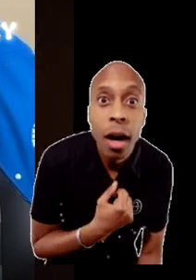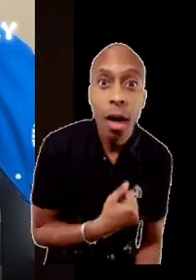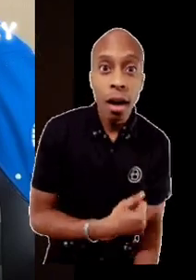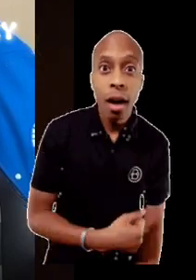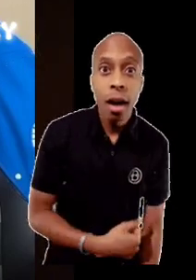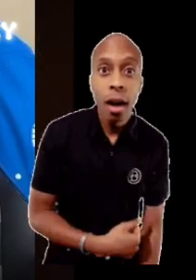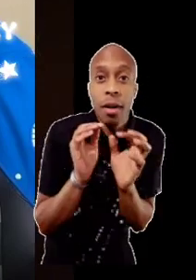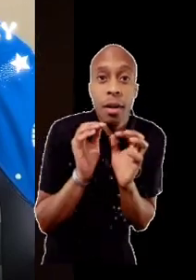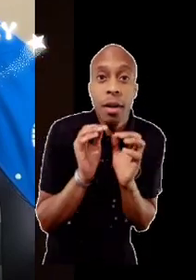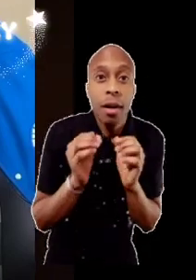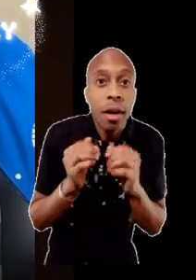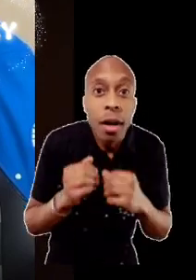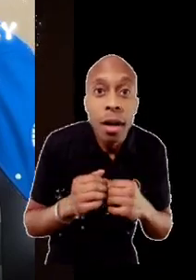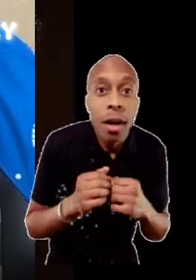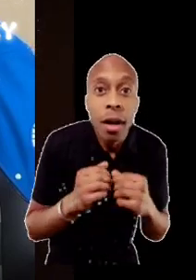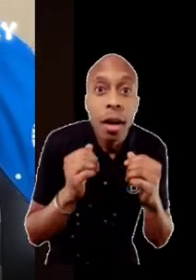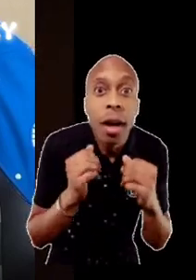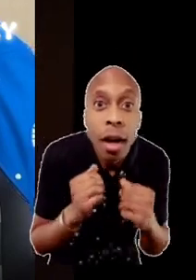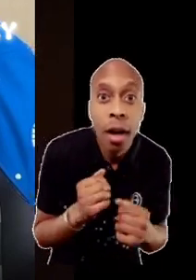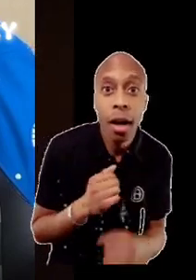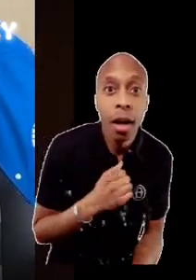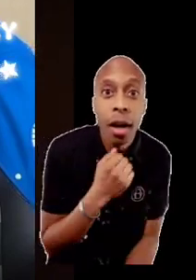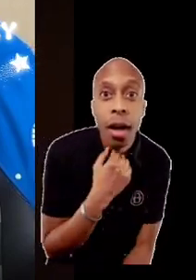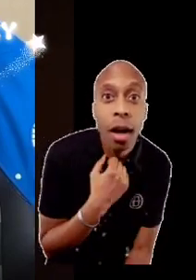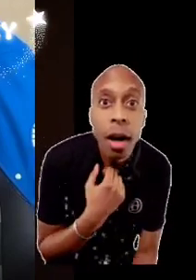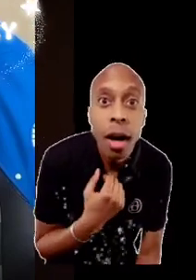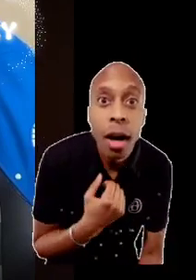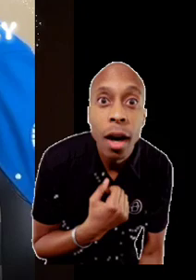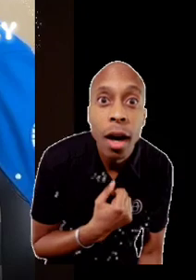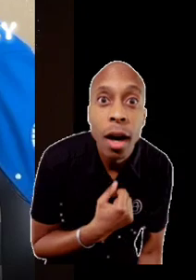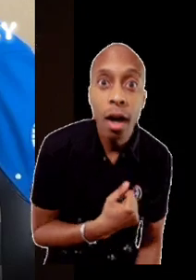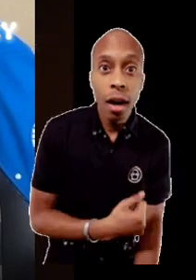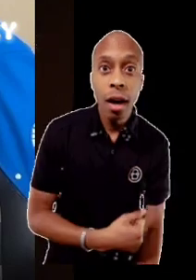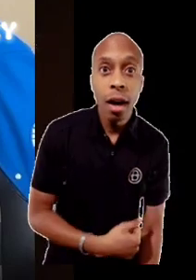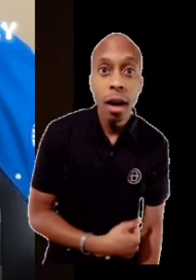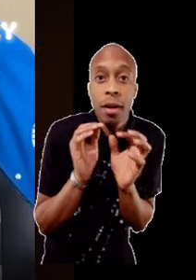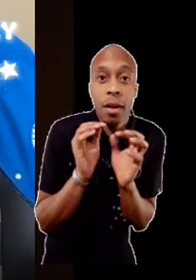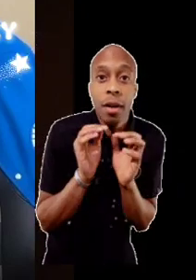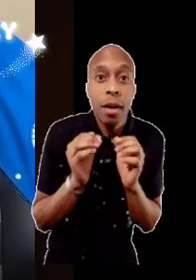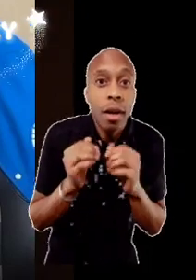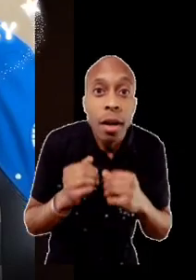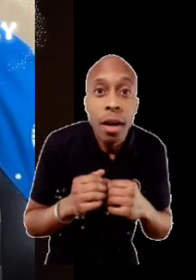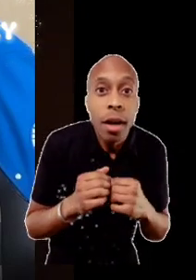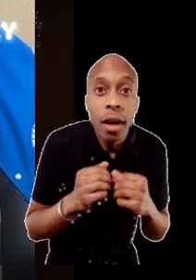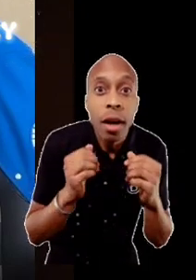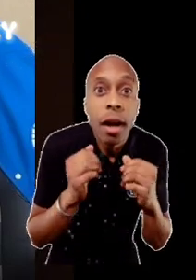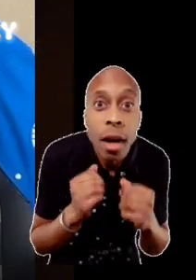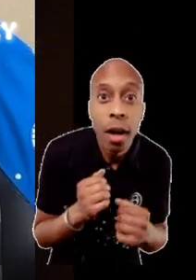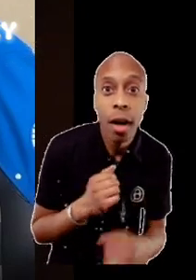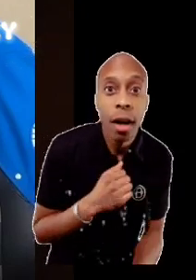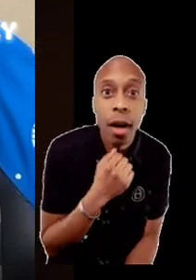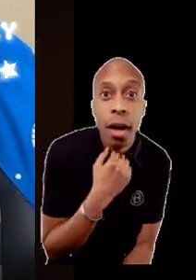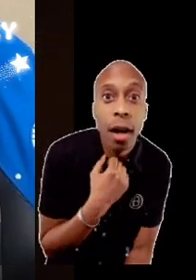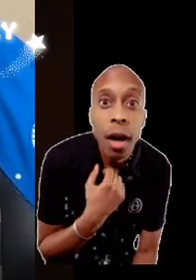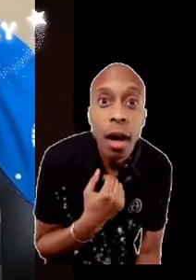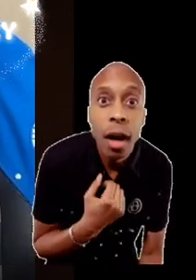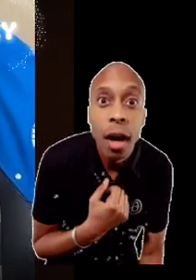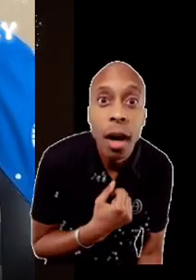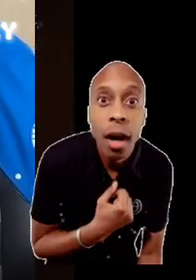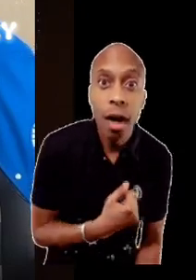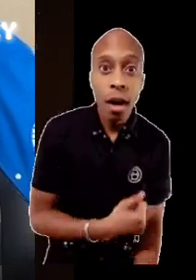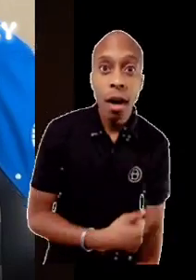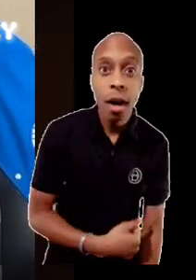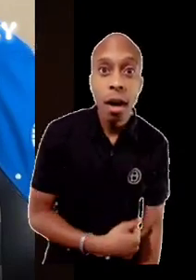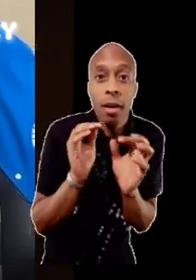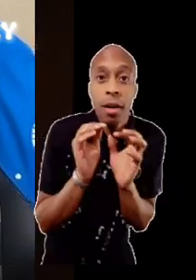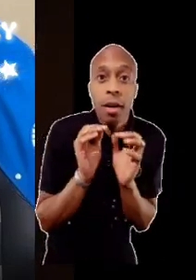You know how much desk me sit down behind since me day out there and every video me go to work. Come home, go to